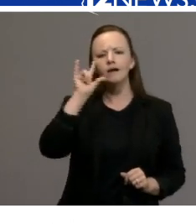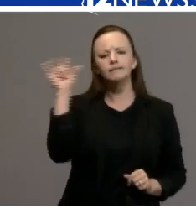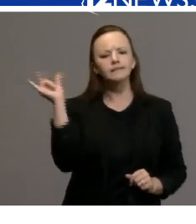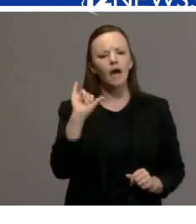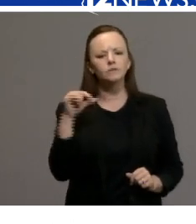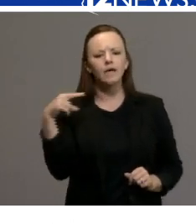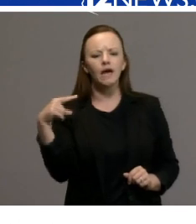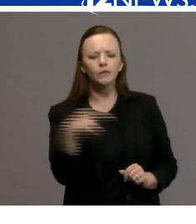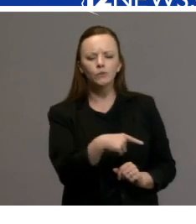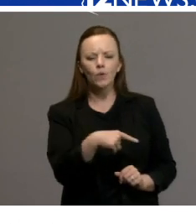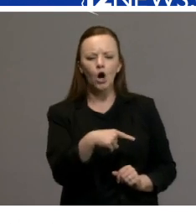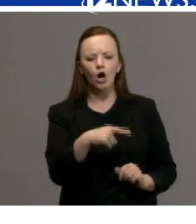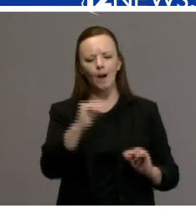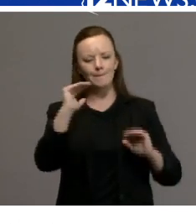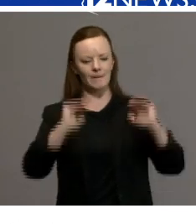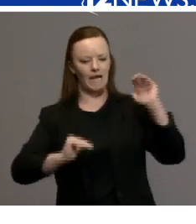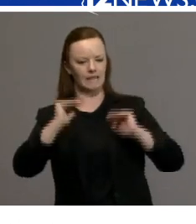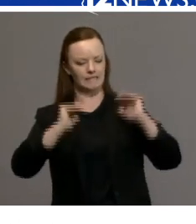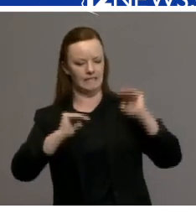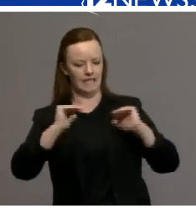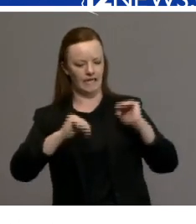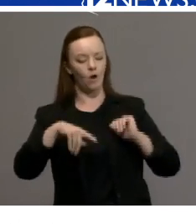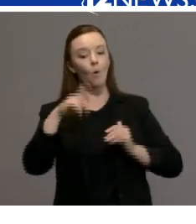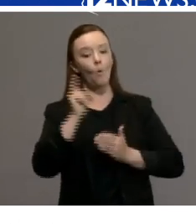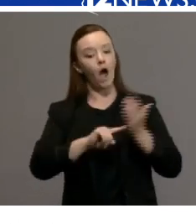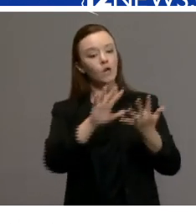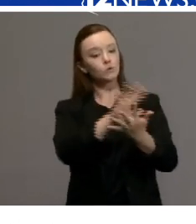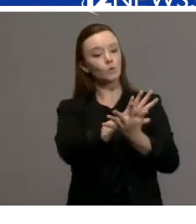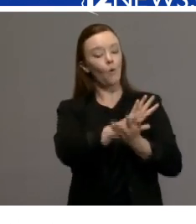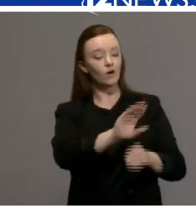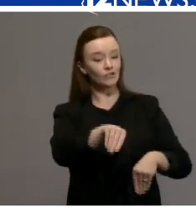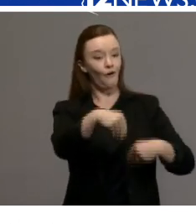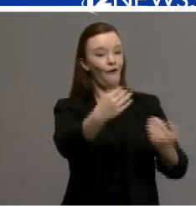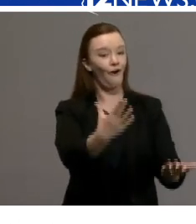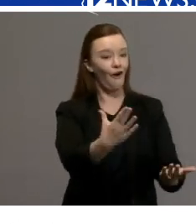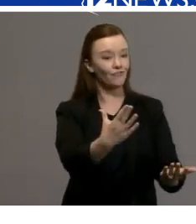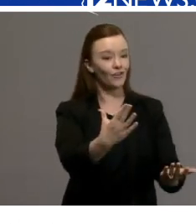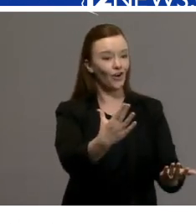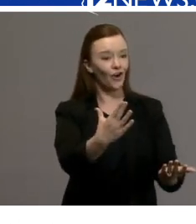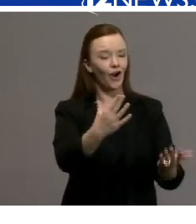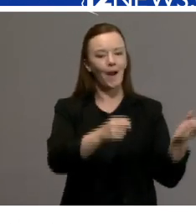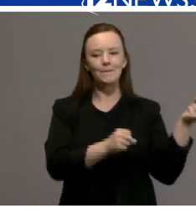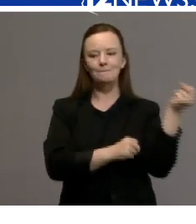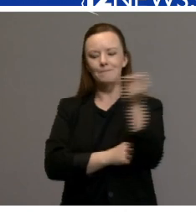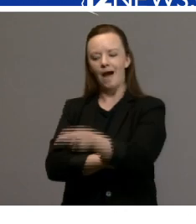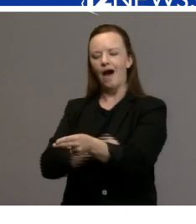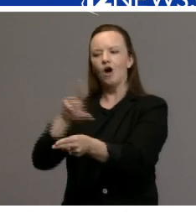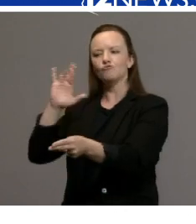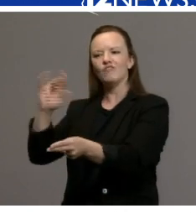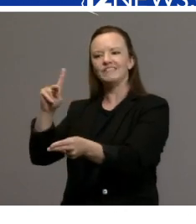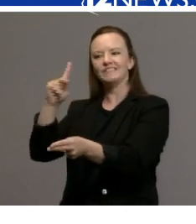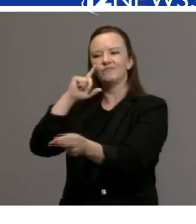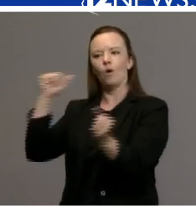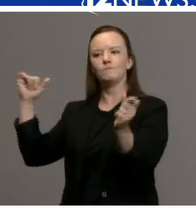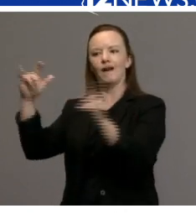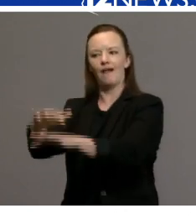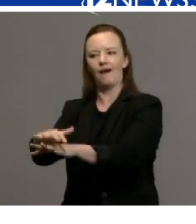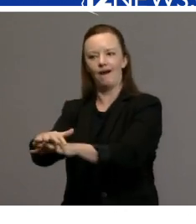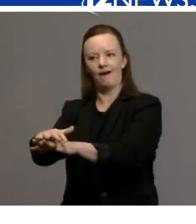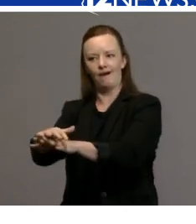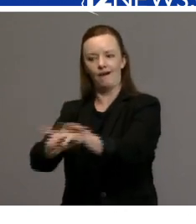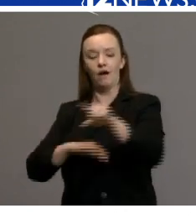provide outweighs the risk of all these kids together. Are we essentially saying the benefits of kids in